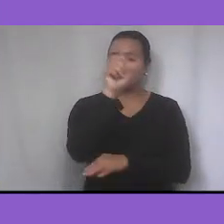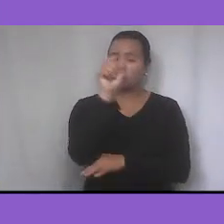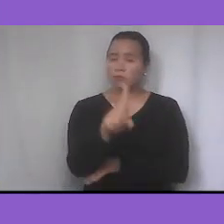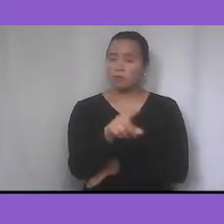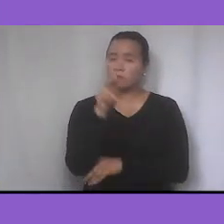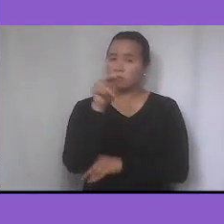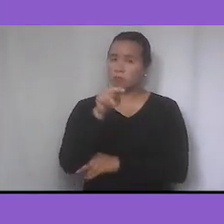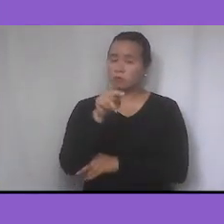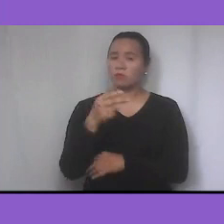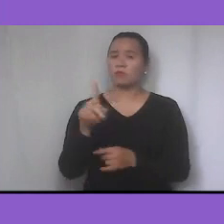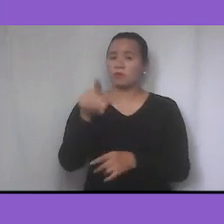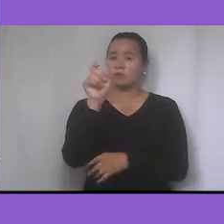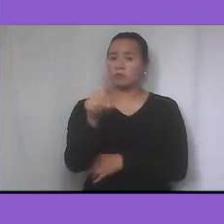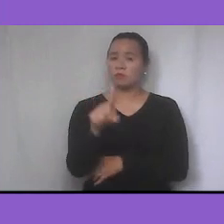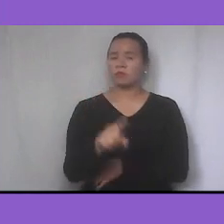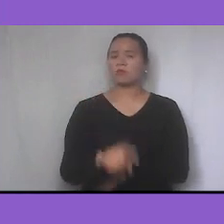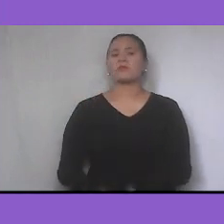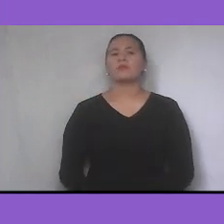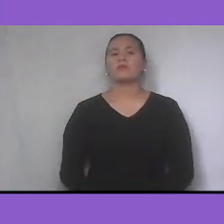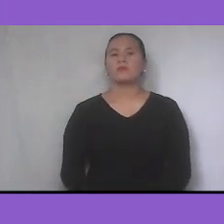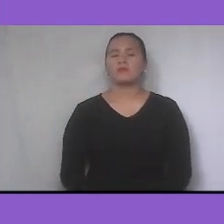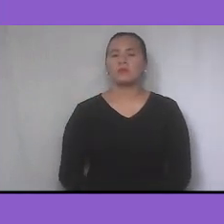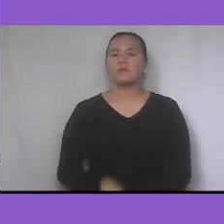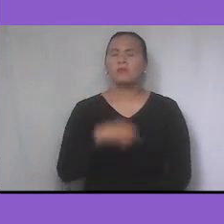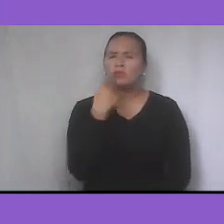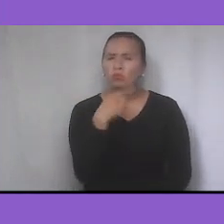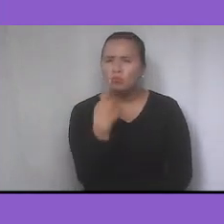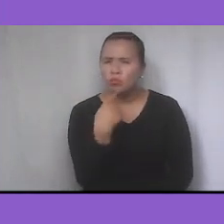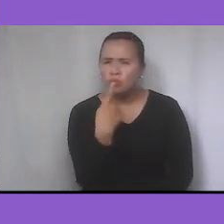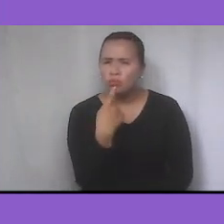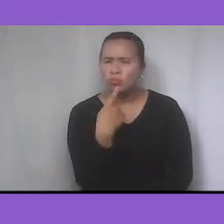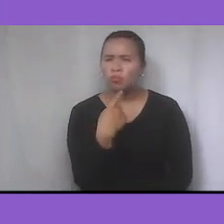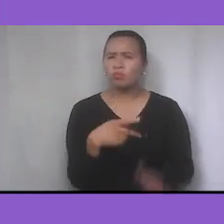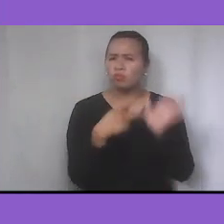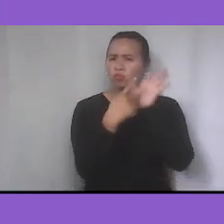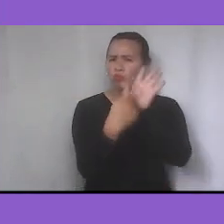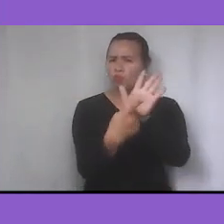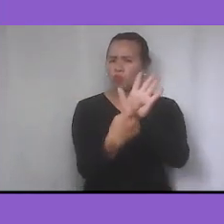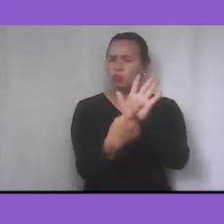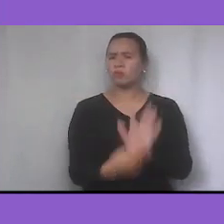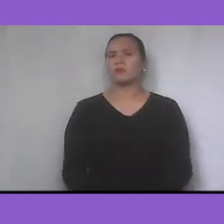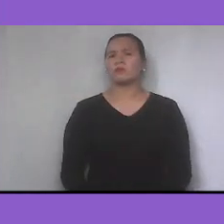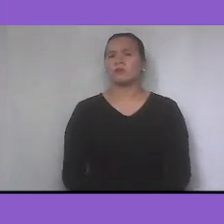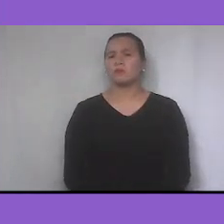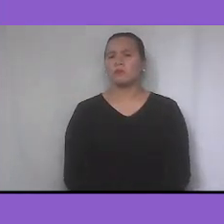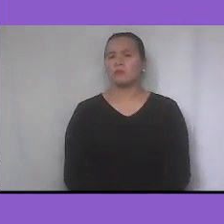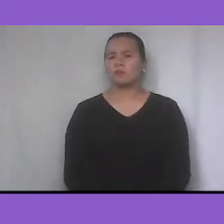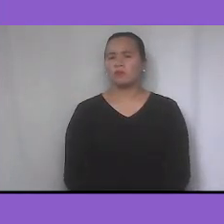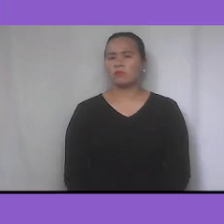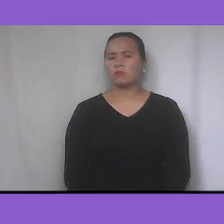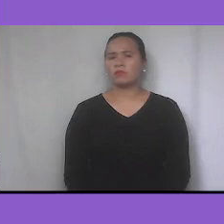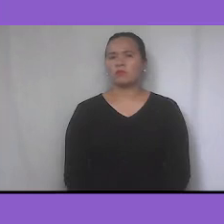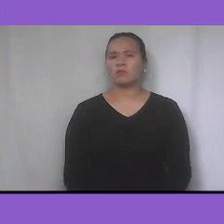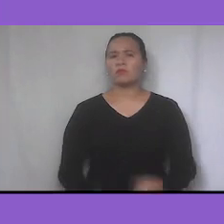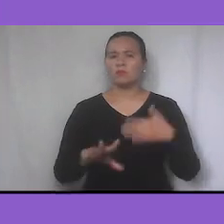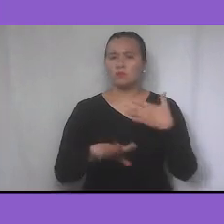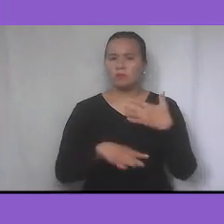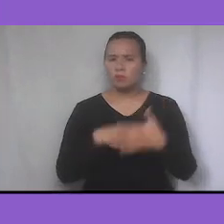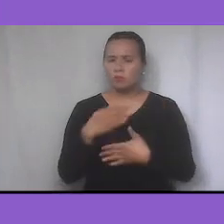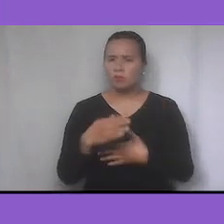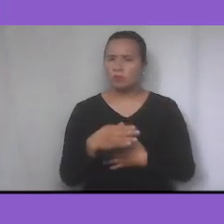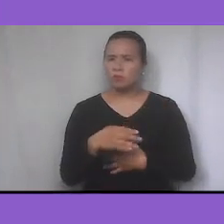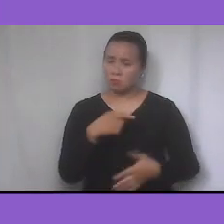ang bida? Literal level. Anong naramdaman niya nung pinagtawanan siya? Inferential level. Tama ba